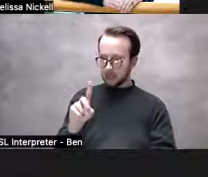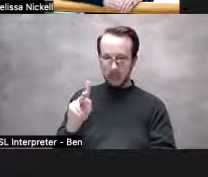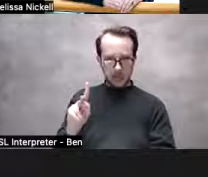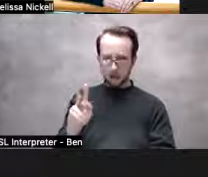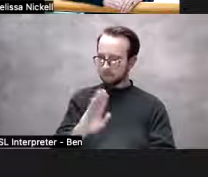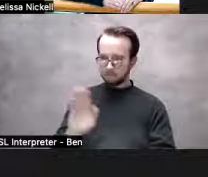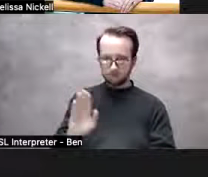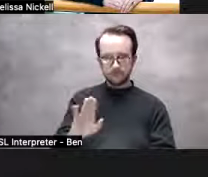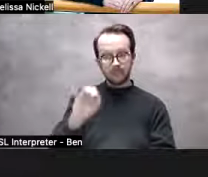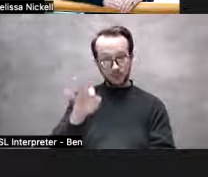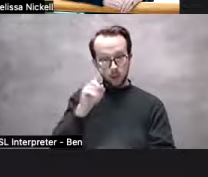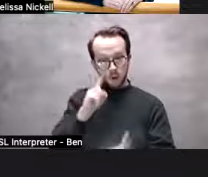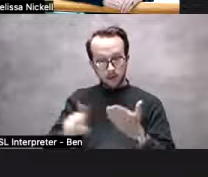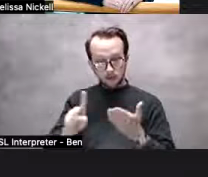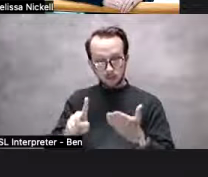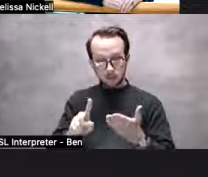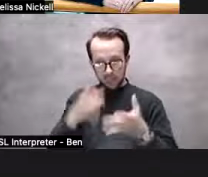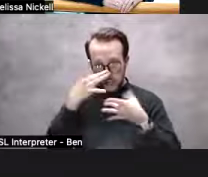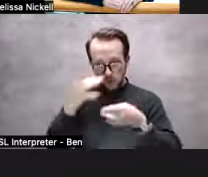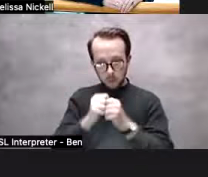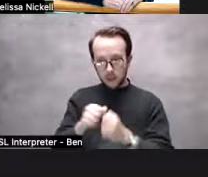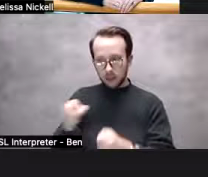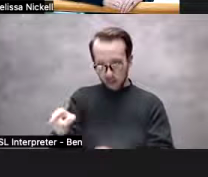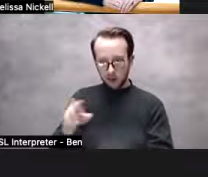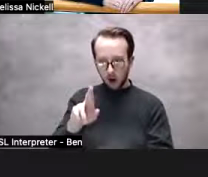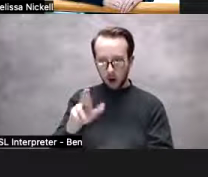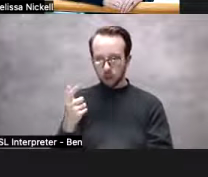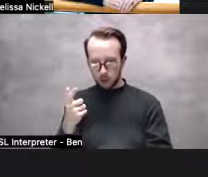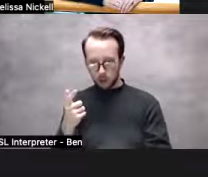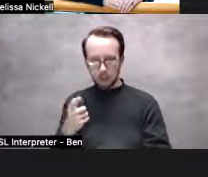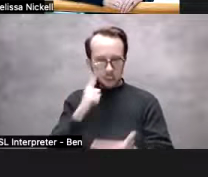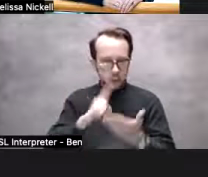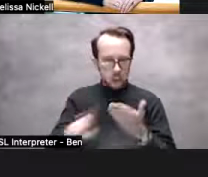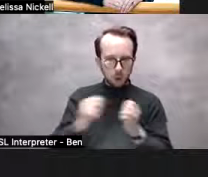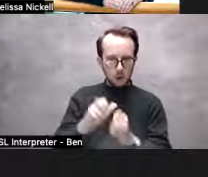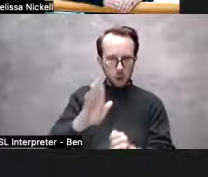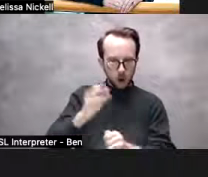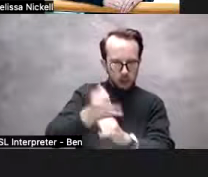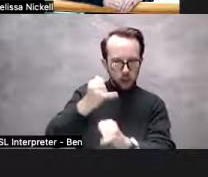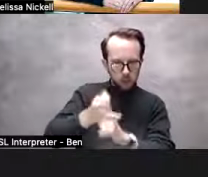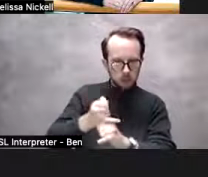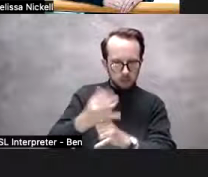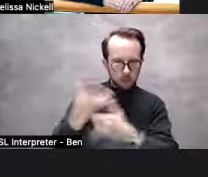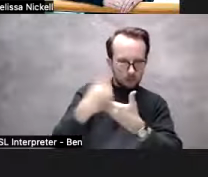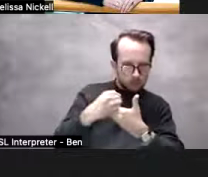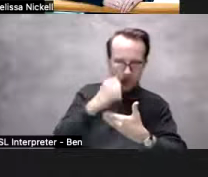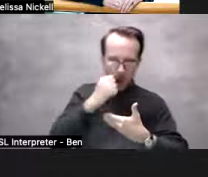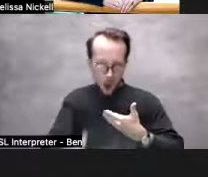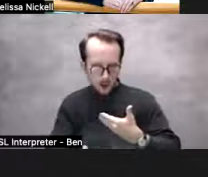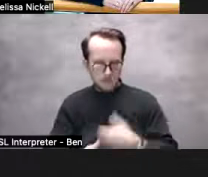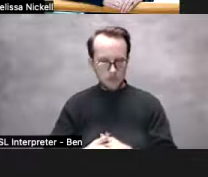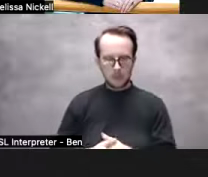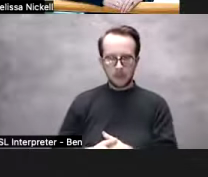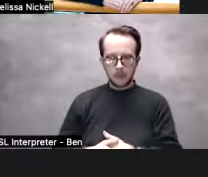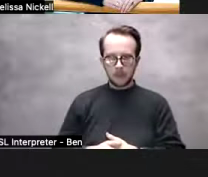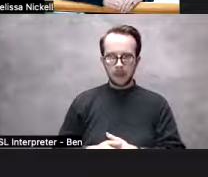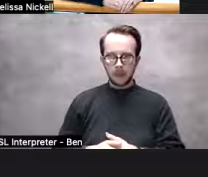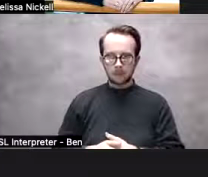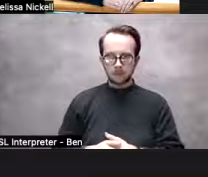you're interested in R21, you may want to check whether an institute you're looking at participates in that or not. Once again,